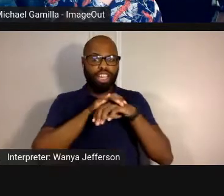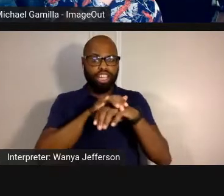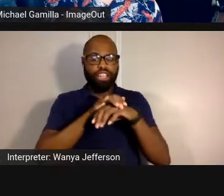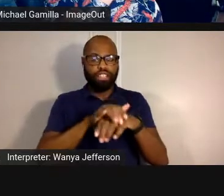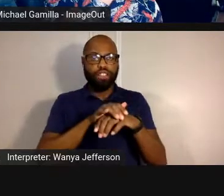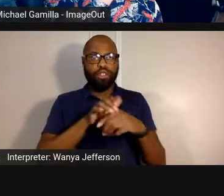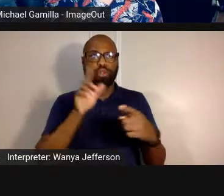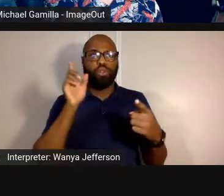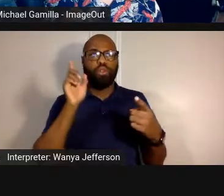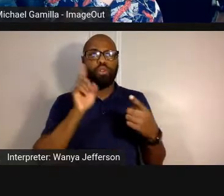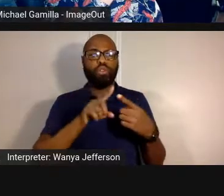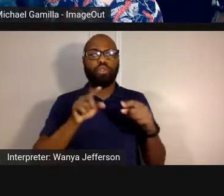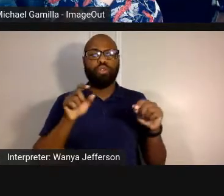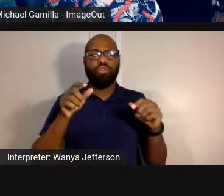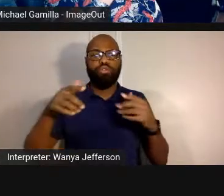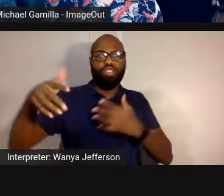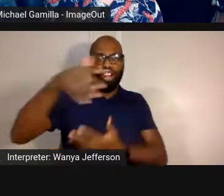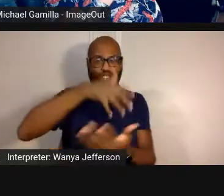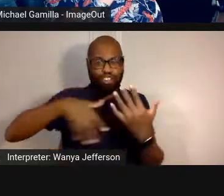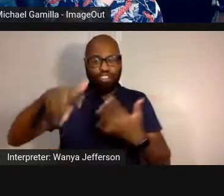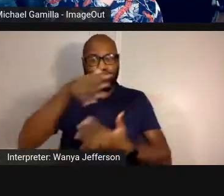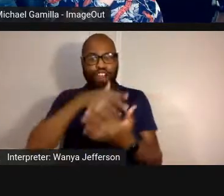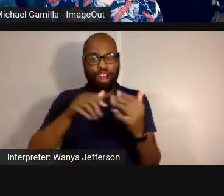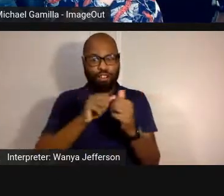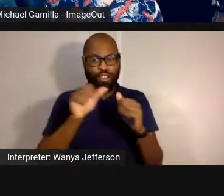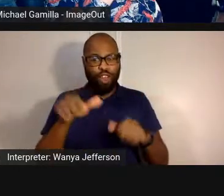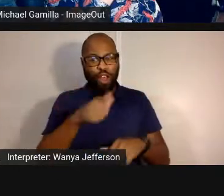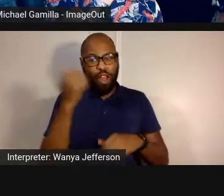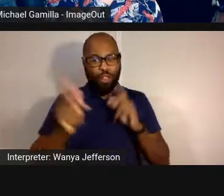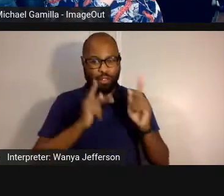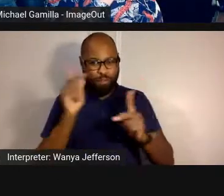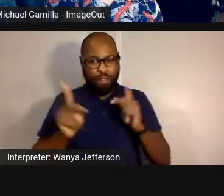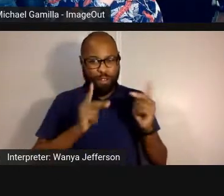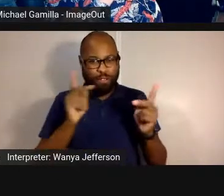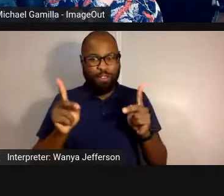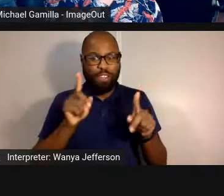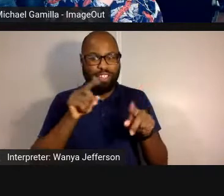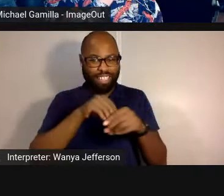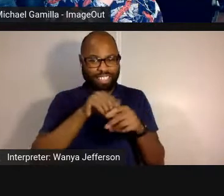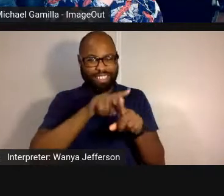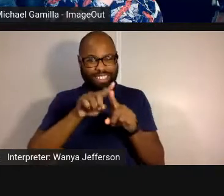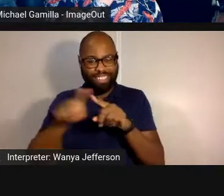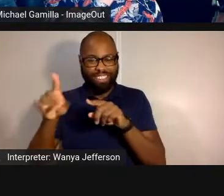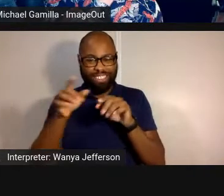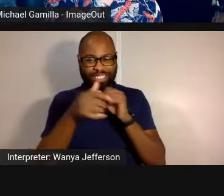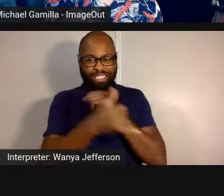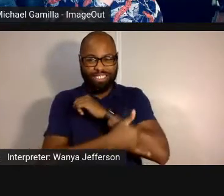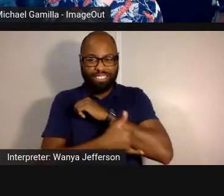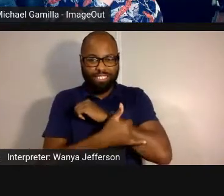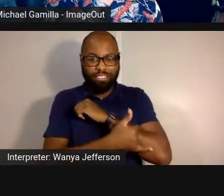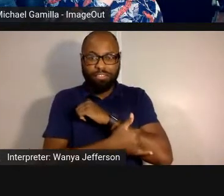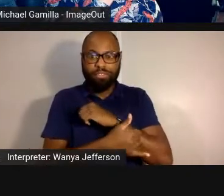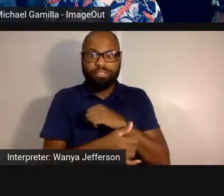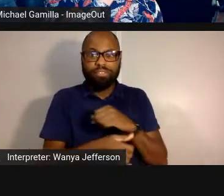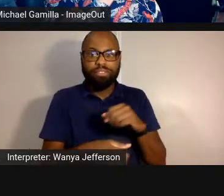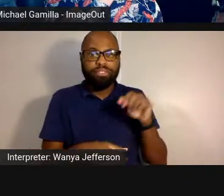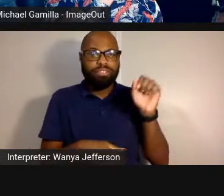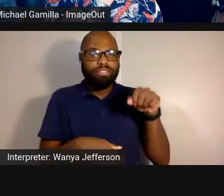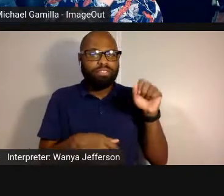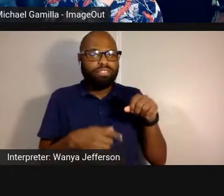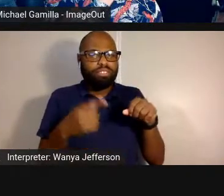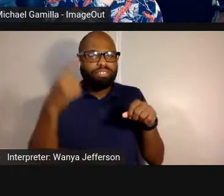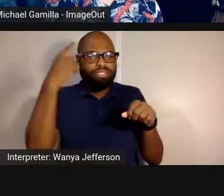to interact with the other people in the US. When we were writing the script, I think there was a clear intent